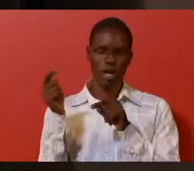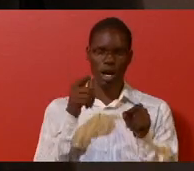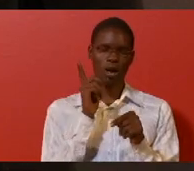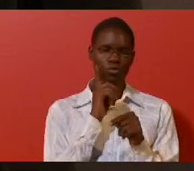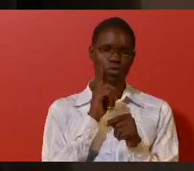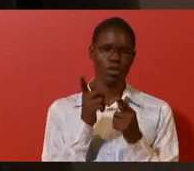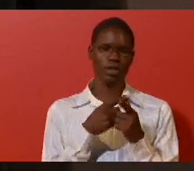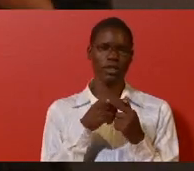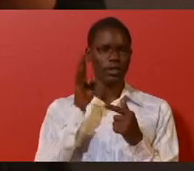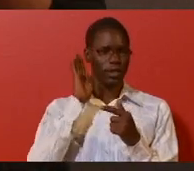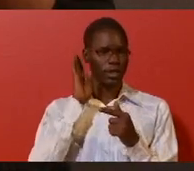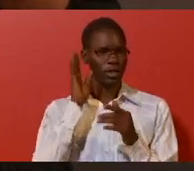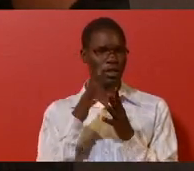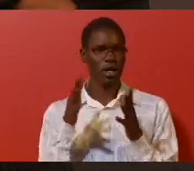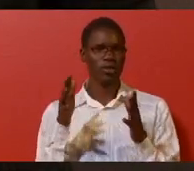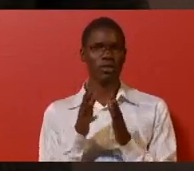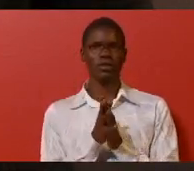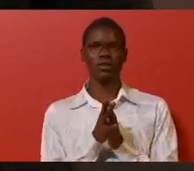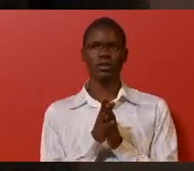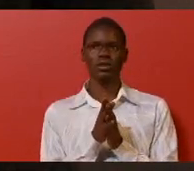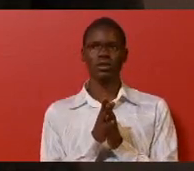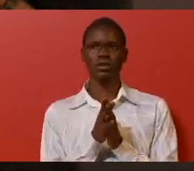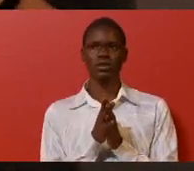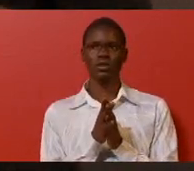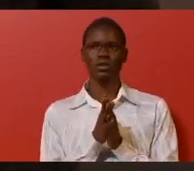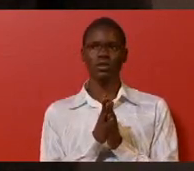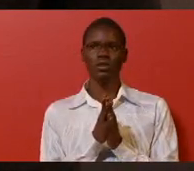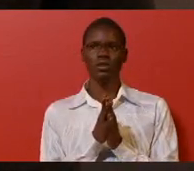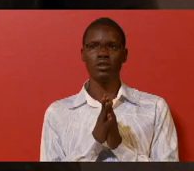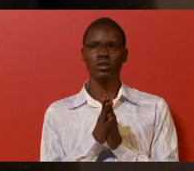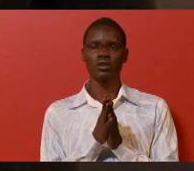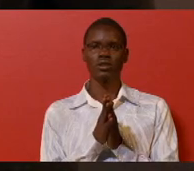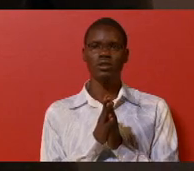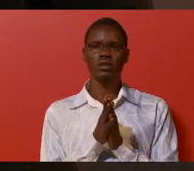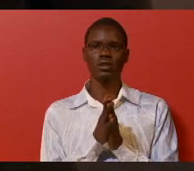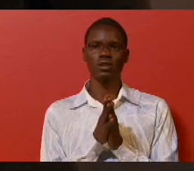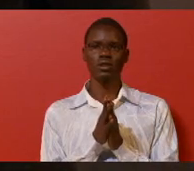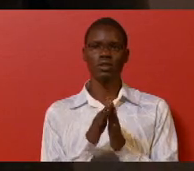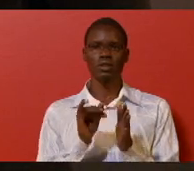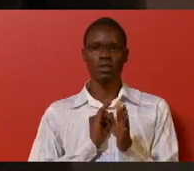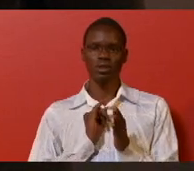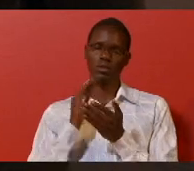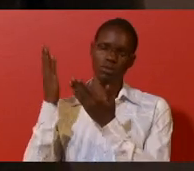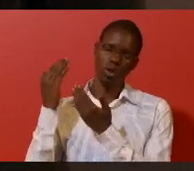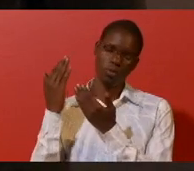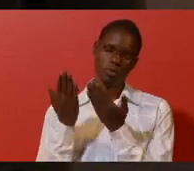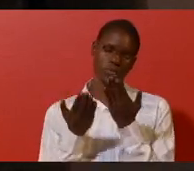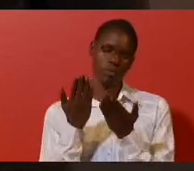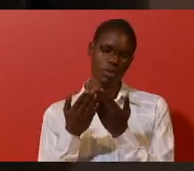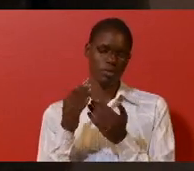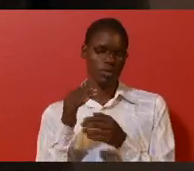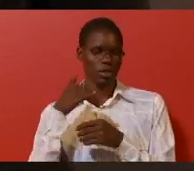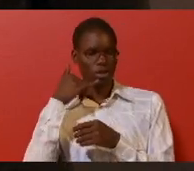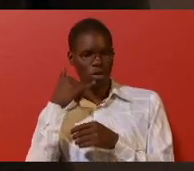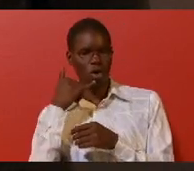tomorrow and hear some more. And perhaps there's someone online who wants to be baptized. Perhaps there's someone online. I'm hoping that there's a way they can call in to Hope